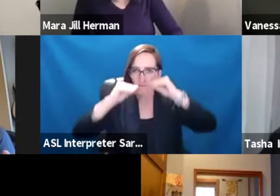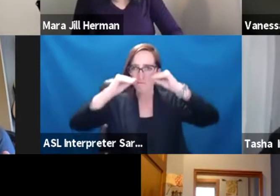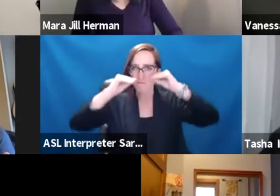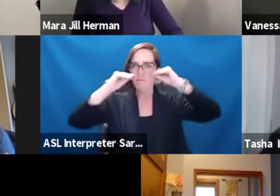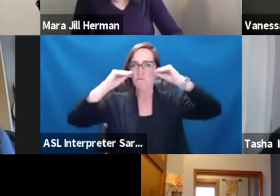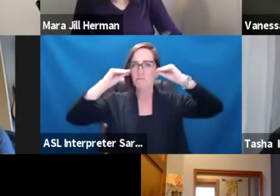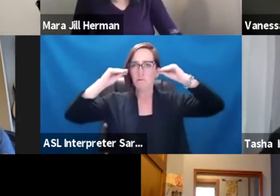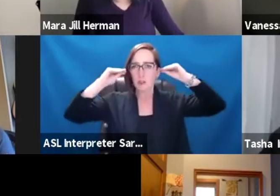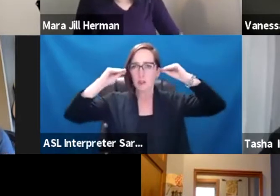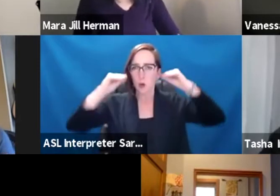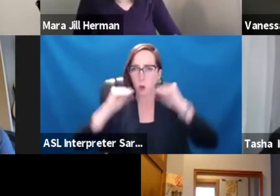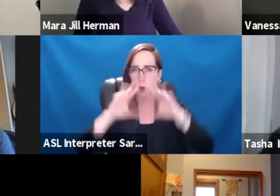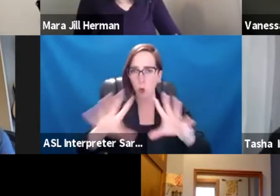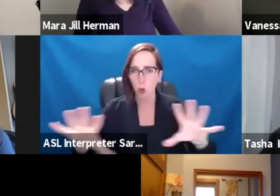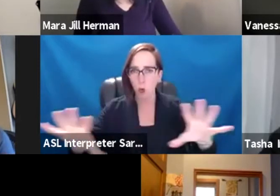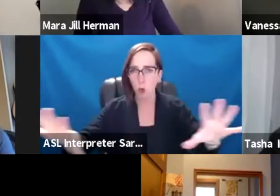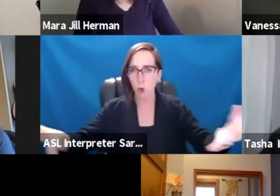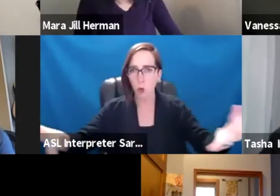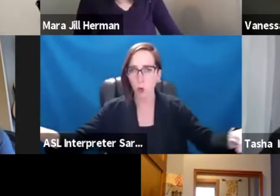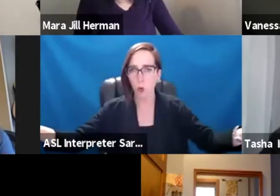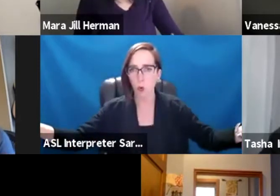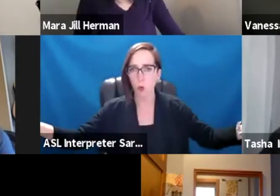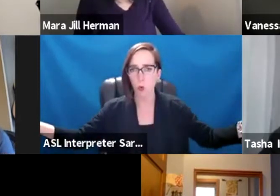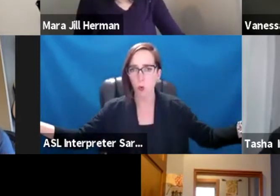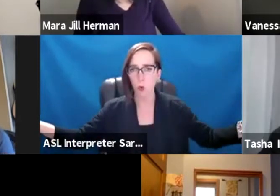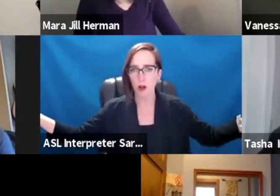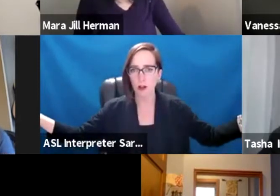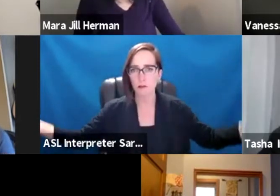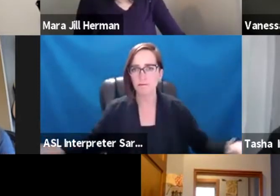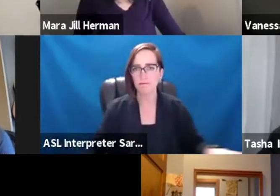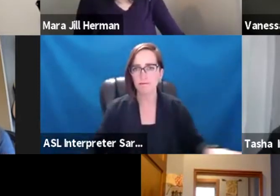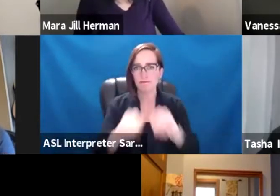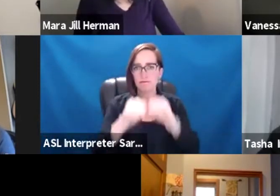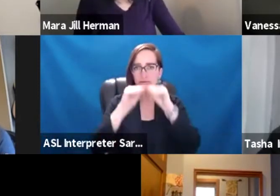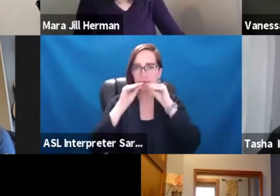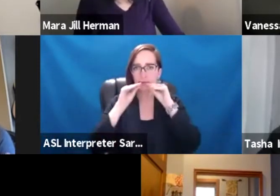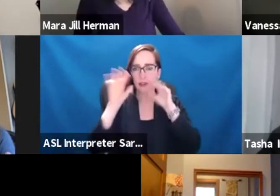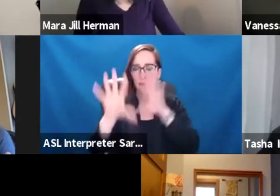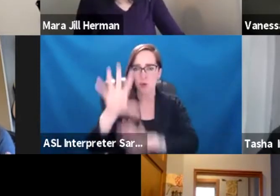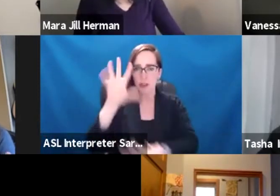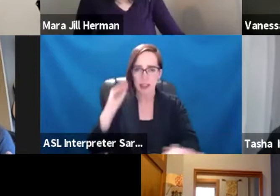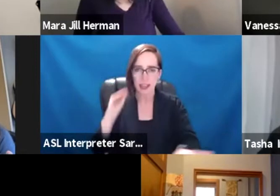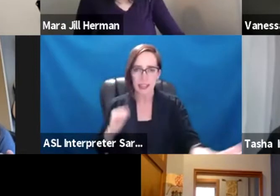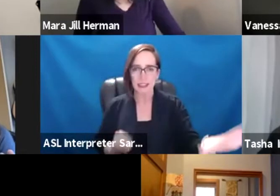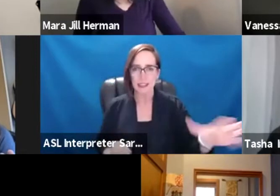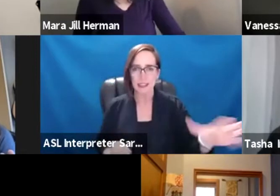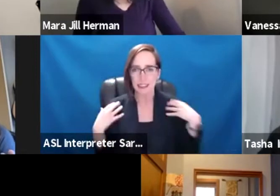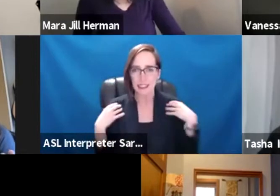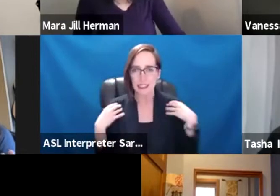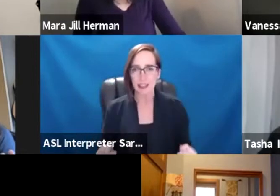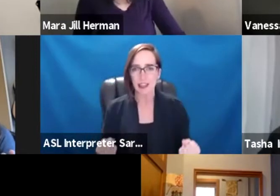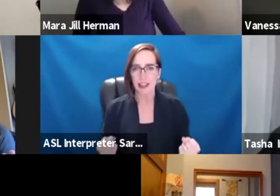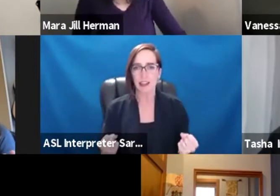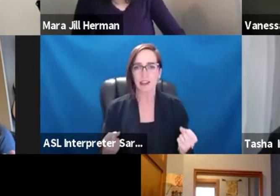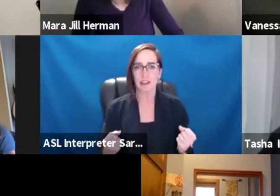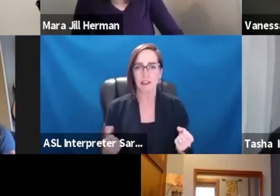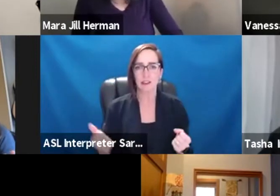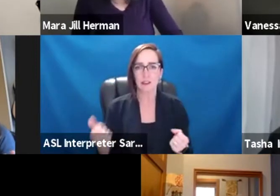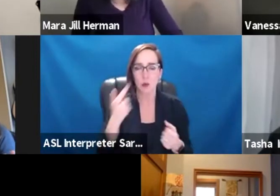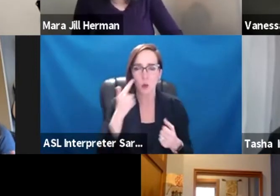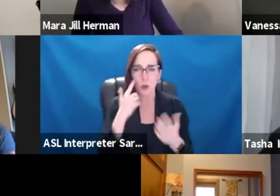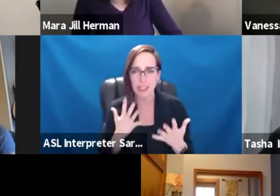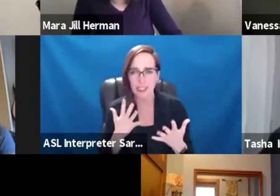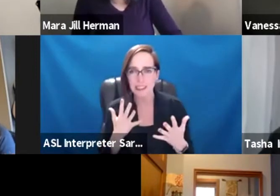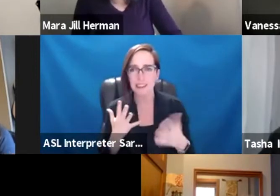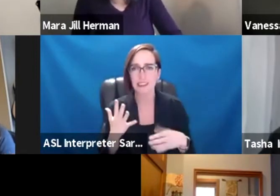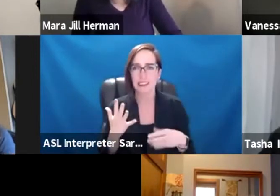Allow them to be full. Breathe in this medicine of healing through being witness, whether you are on camera or not.